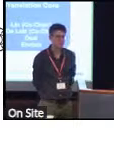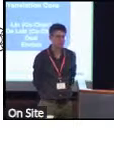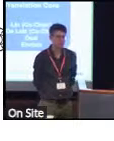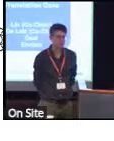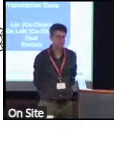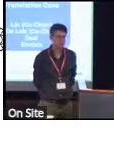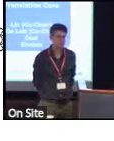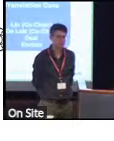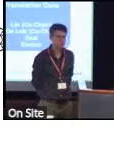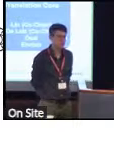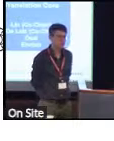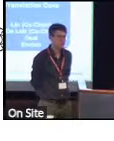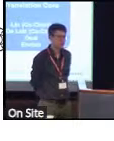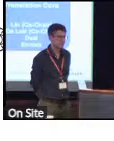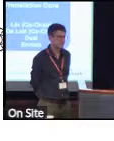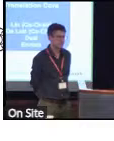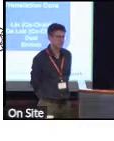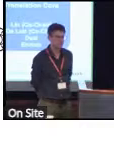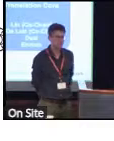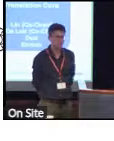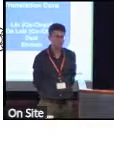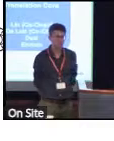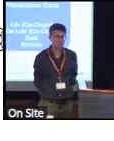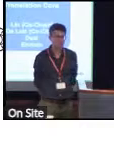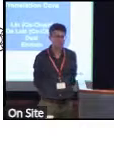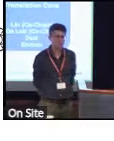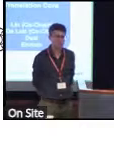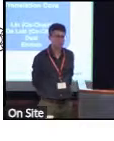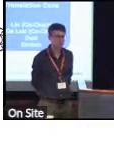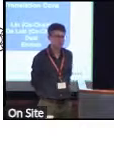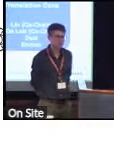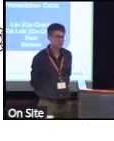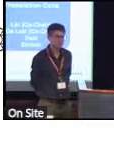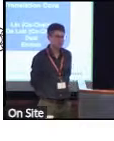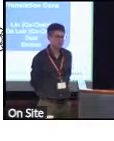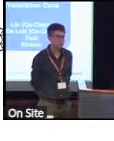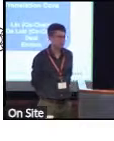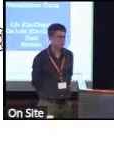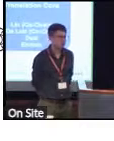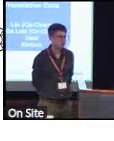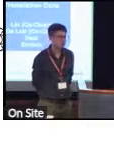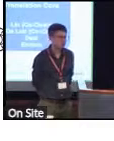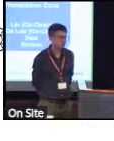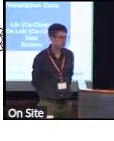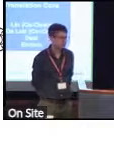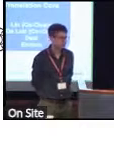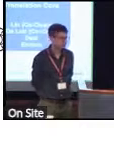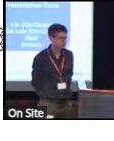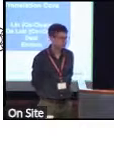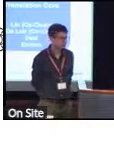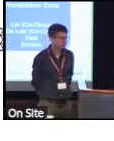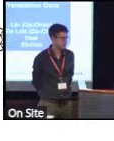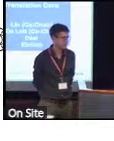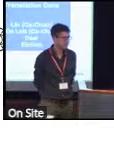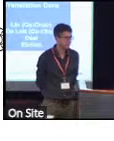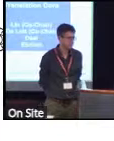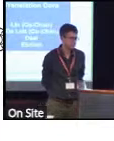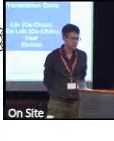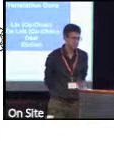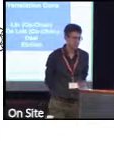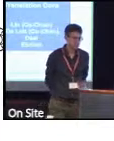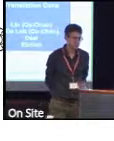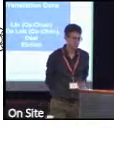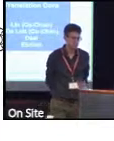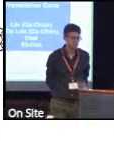3 cores, and each core has their own kind of focus. So we have the data collection, harmonization, and integration core that is